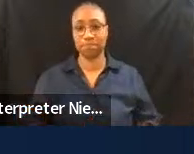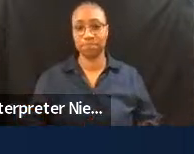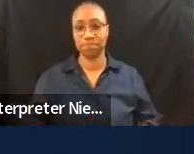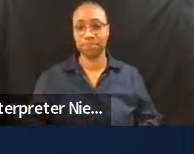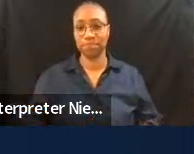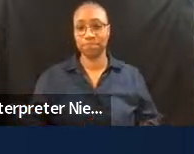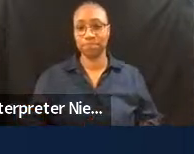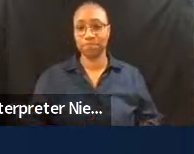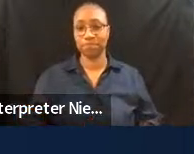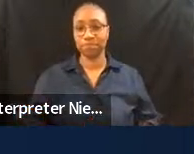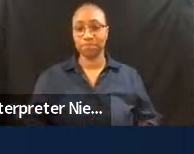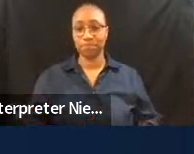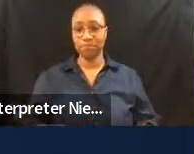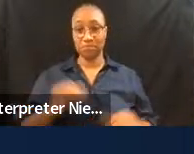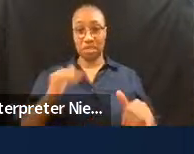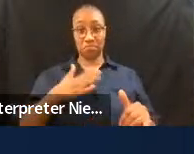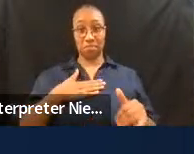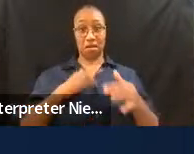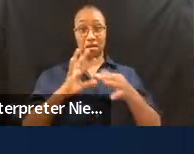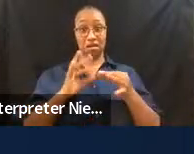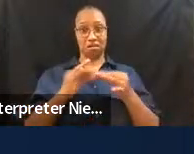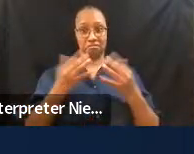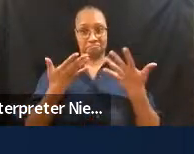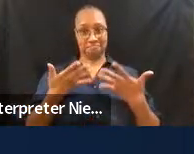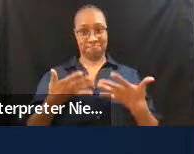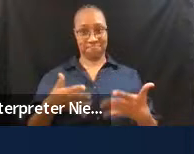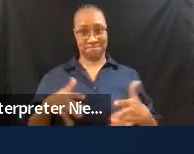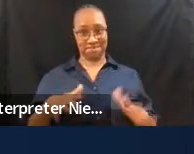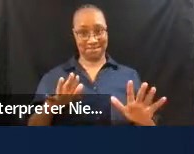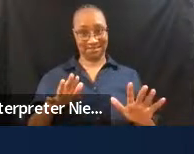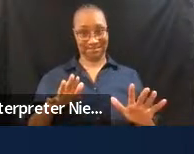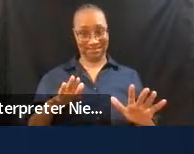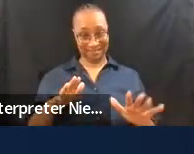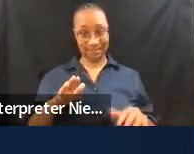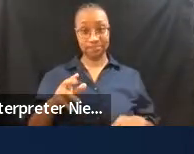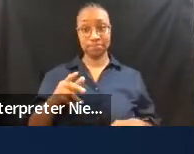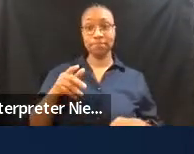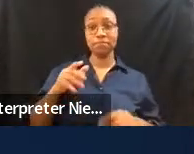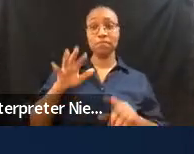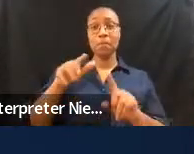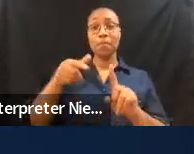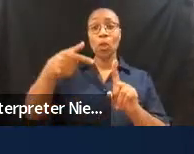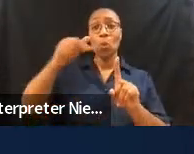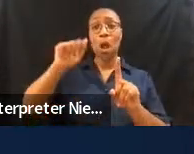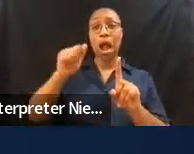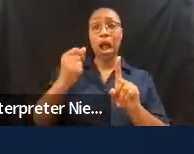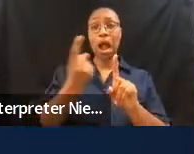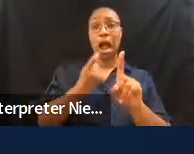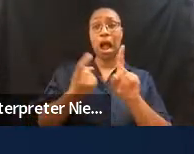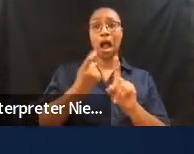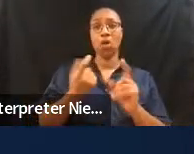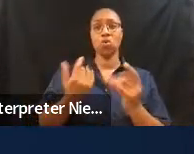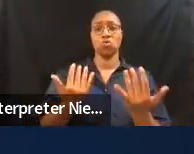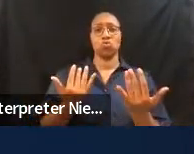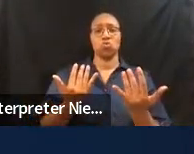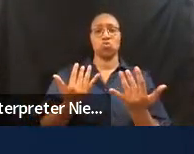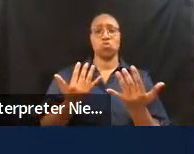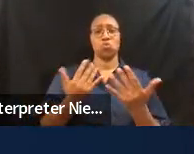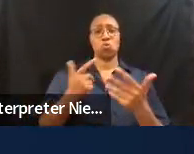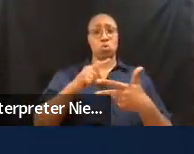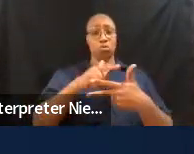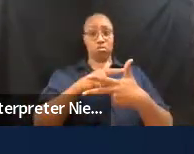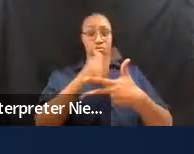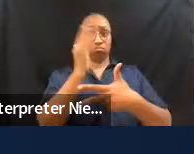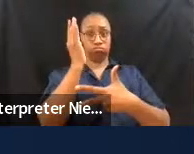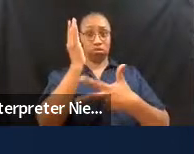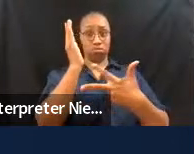my Access Board colleagues are finished presenting on the other federal resources. So now I'm going to hand it over